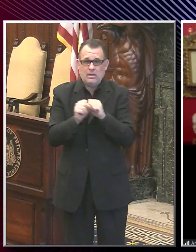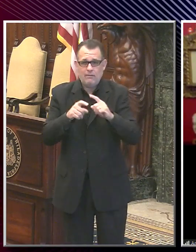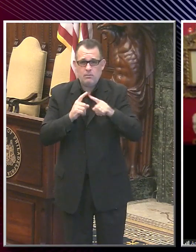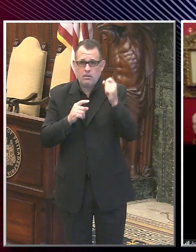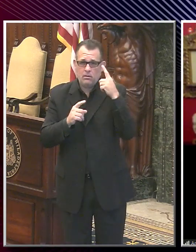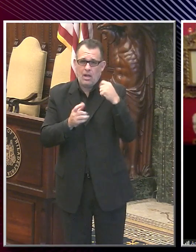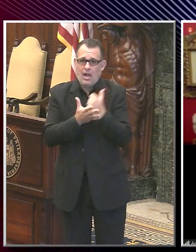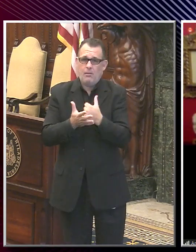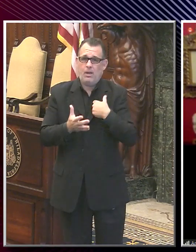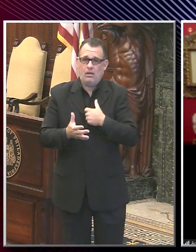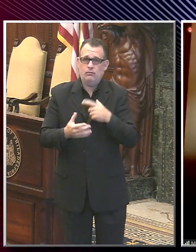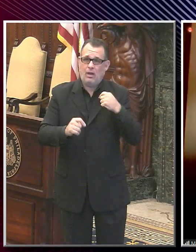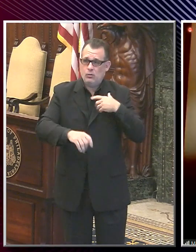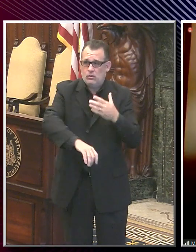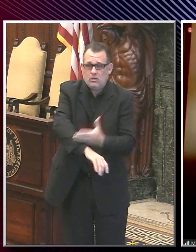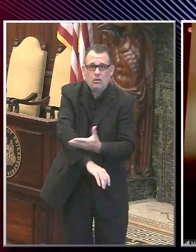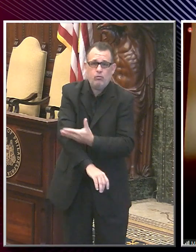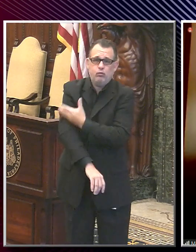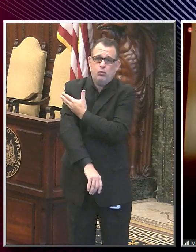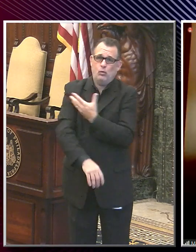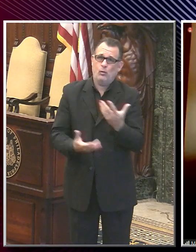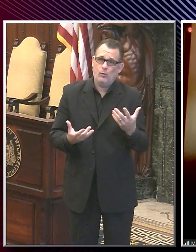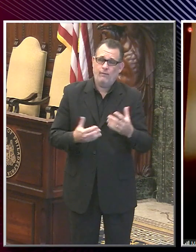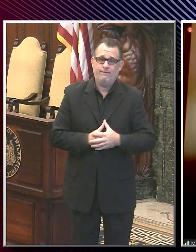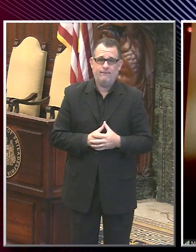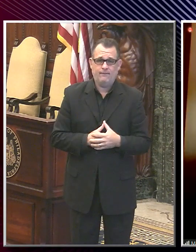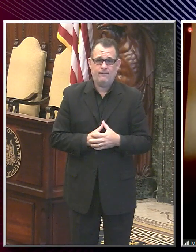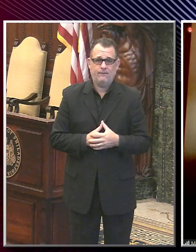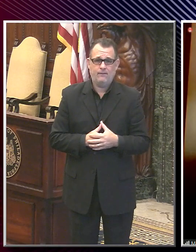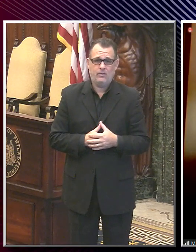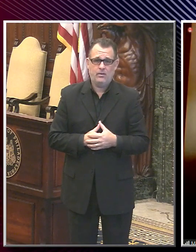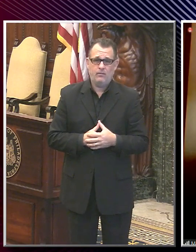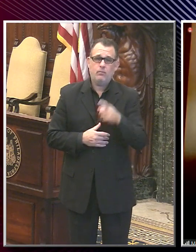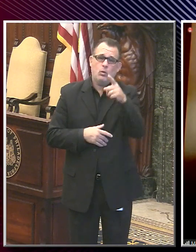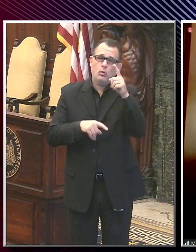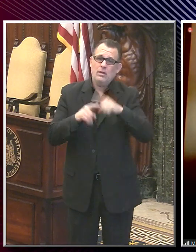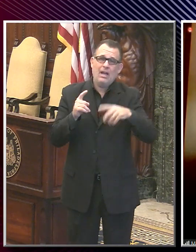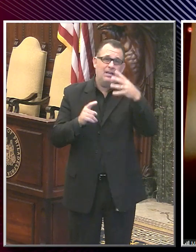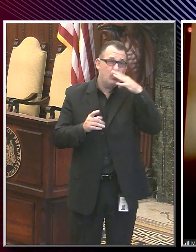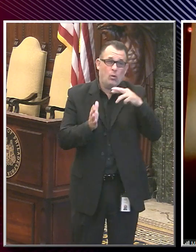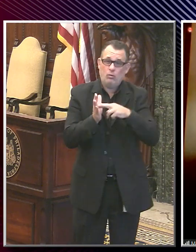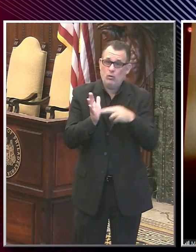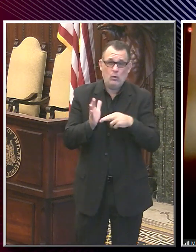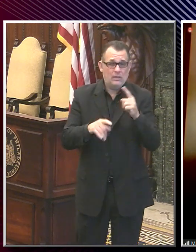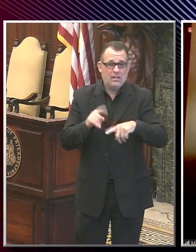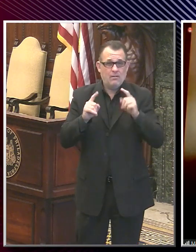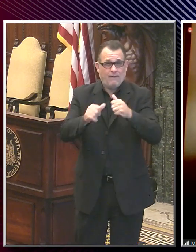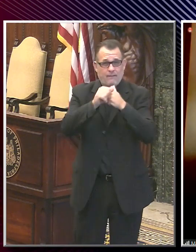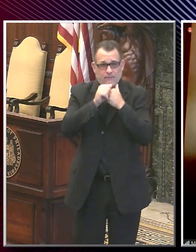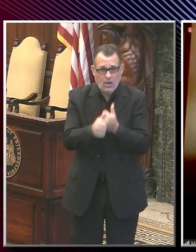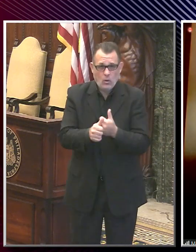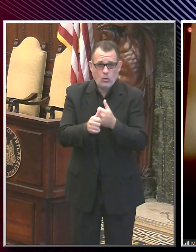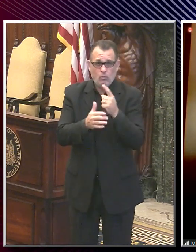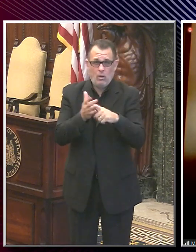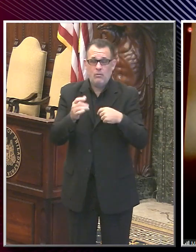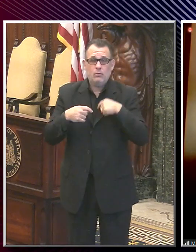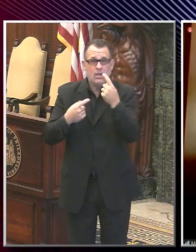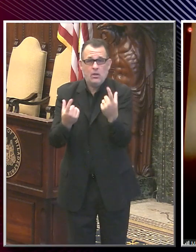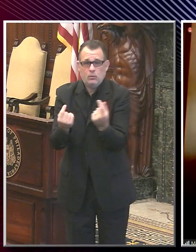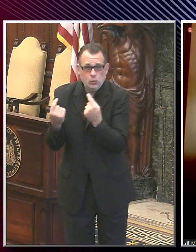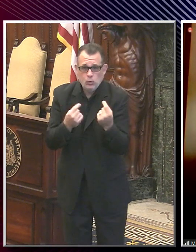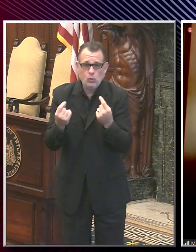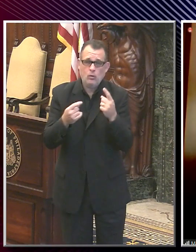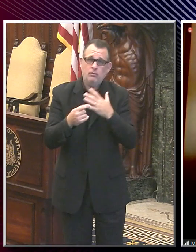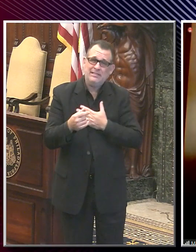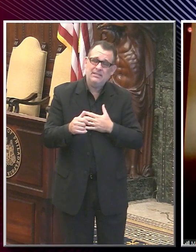point. And we really need not to push it. We need to follow what we're being asked to by the health department.